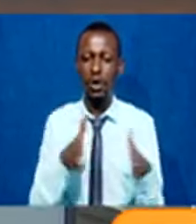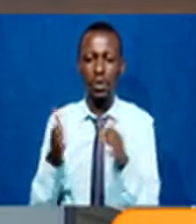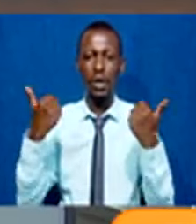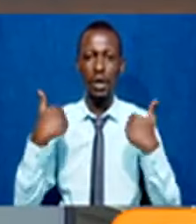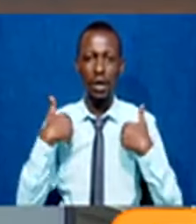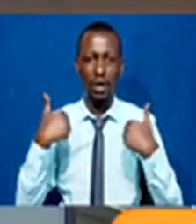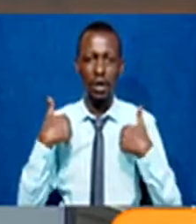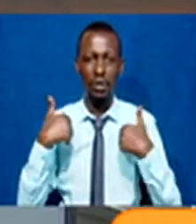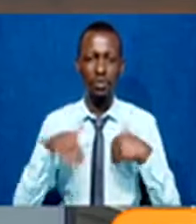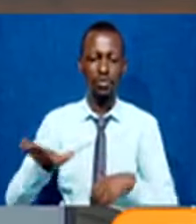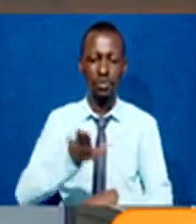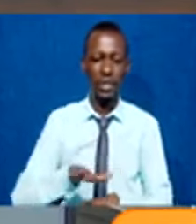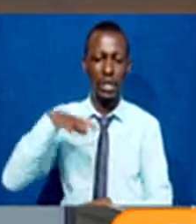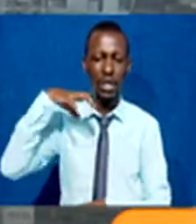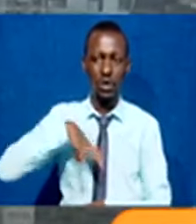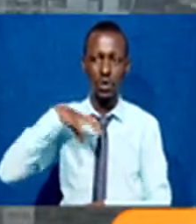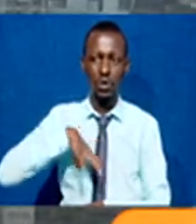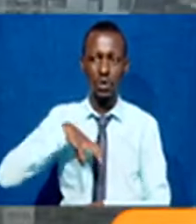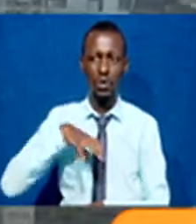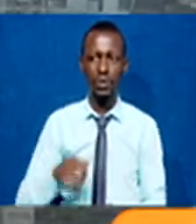and out of the DRC.